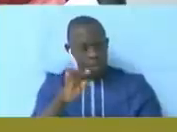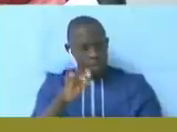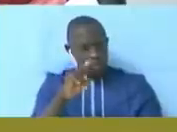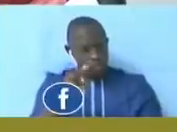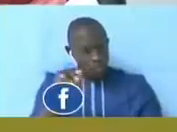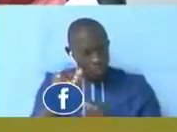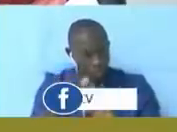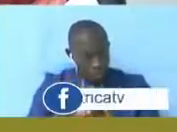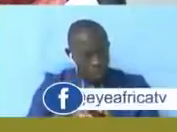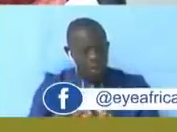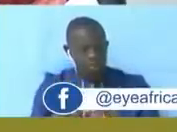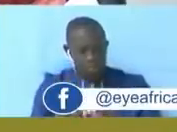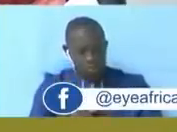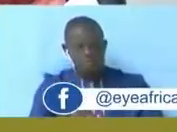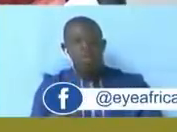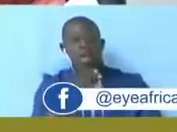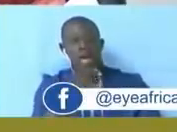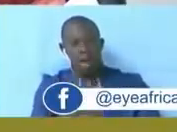executive.